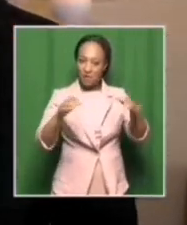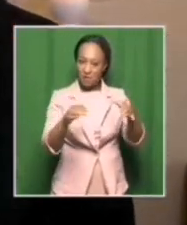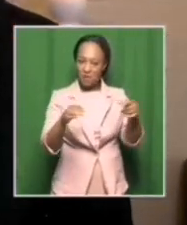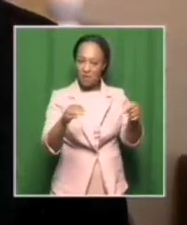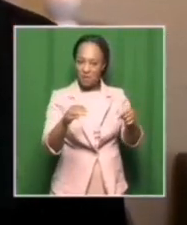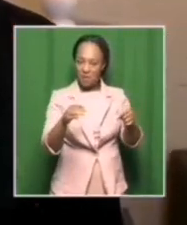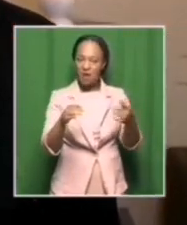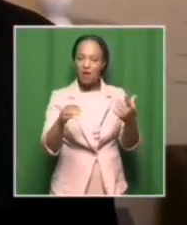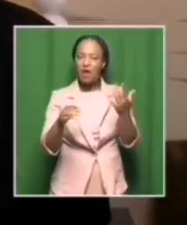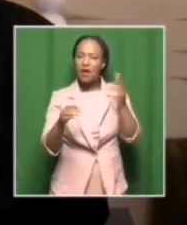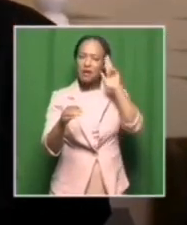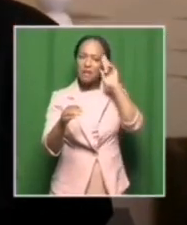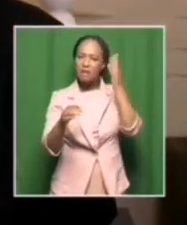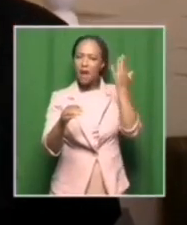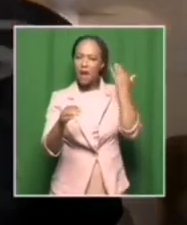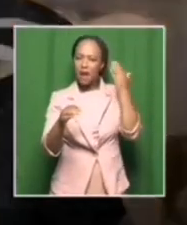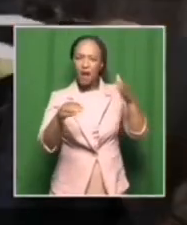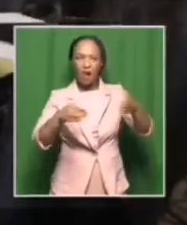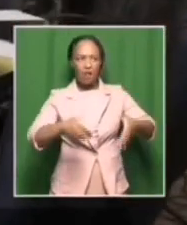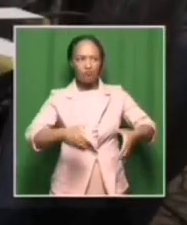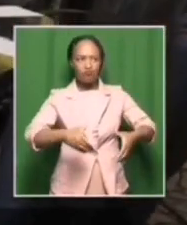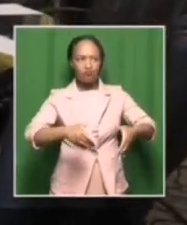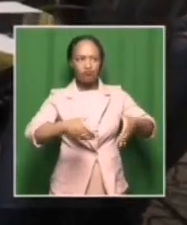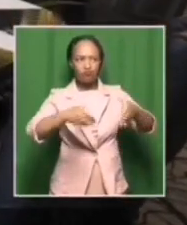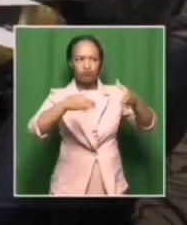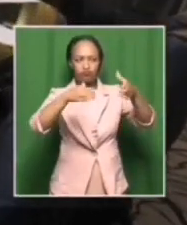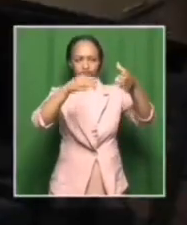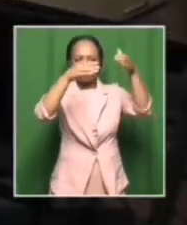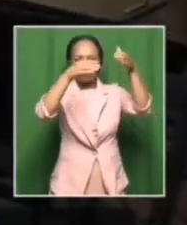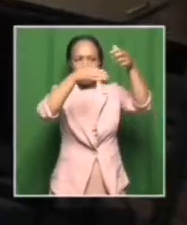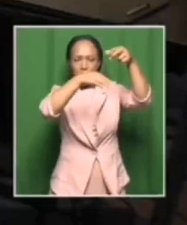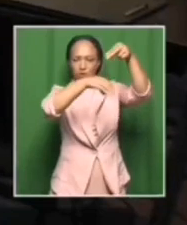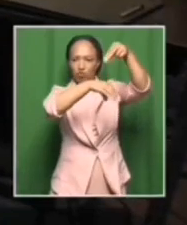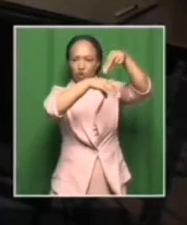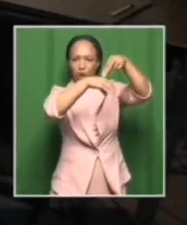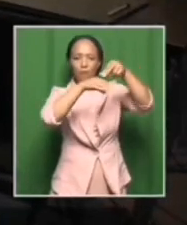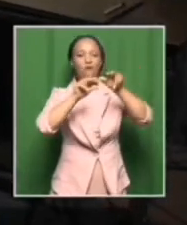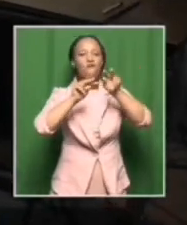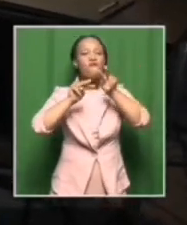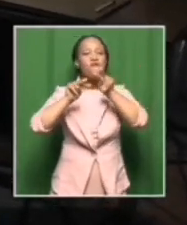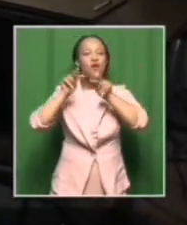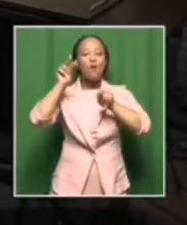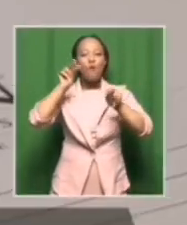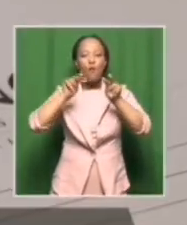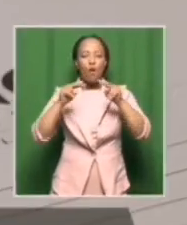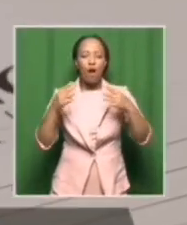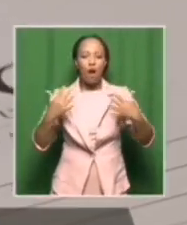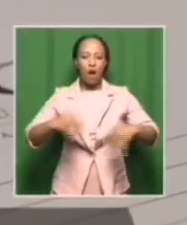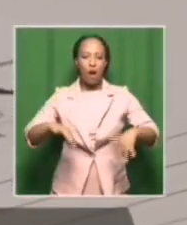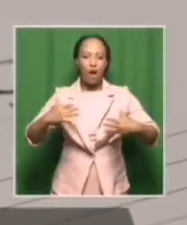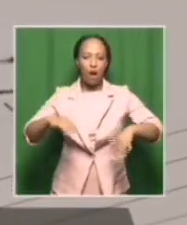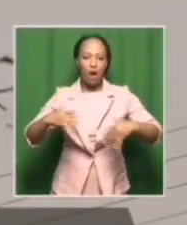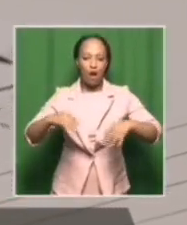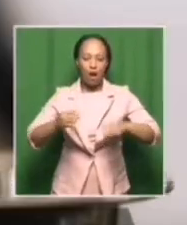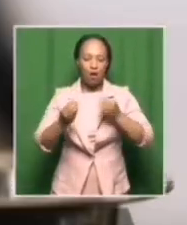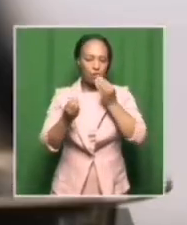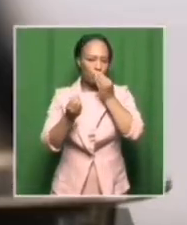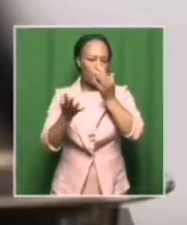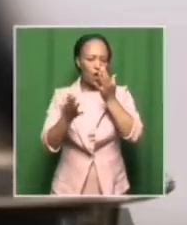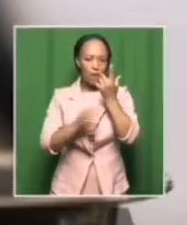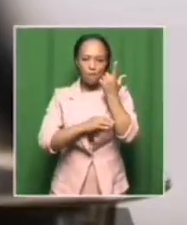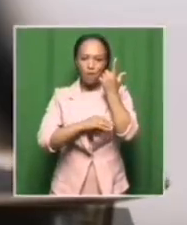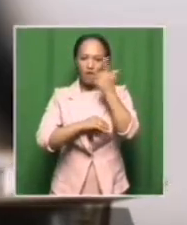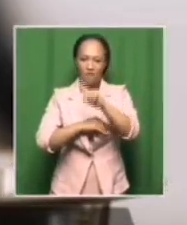I remember going up to the top of that and looking at that view. It is breathtaking. I mean, was that the idea? The biggest,